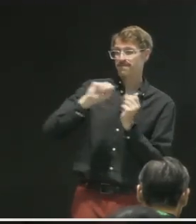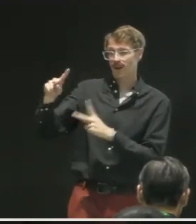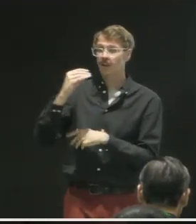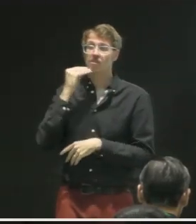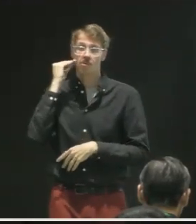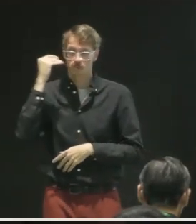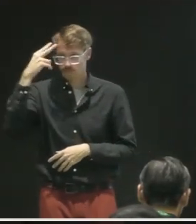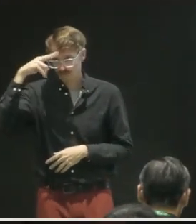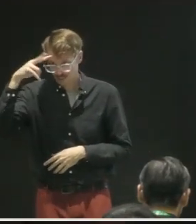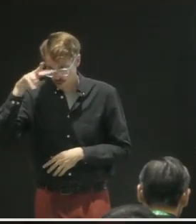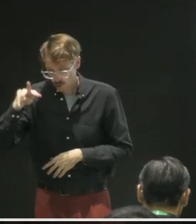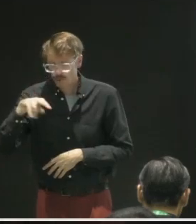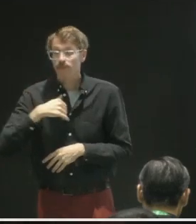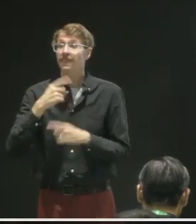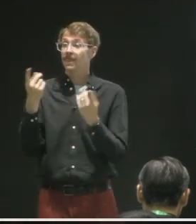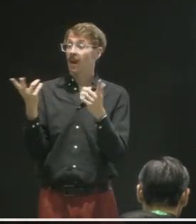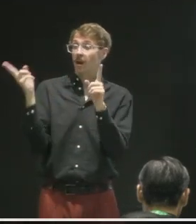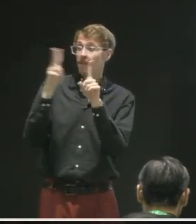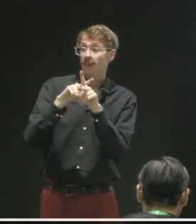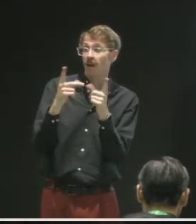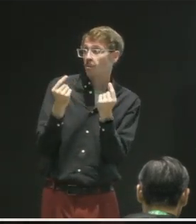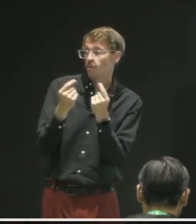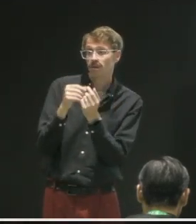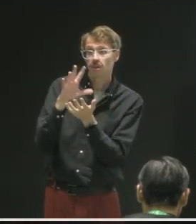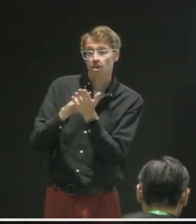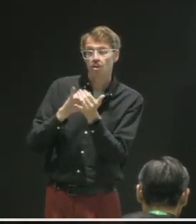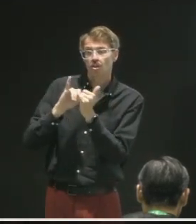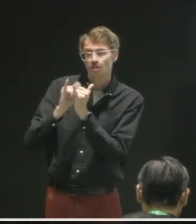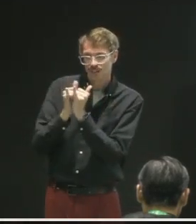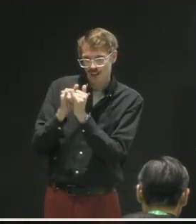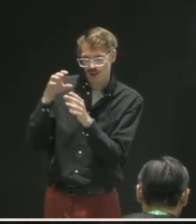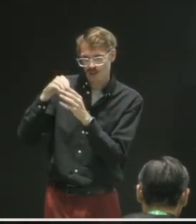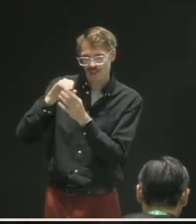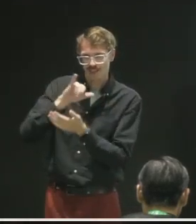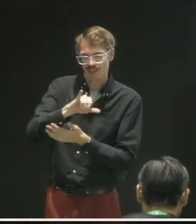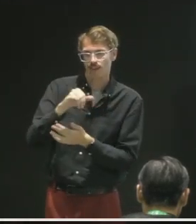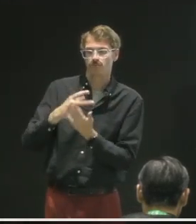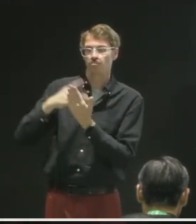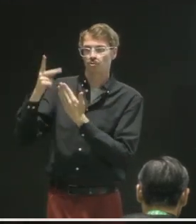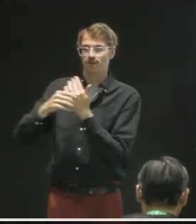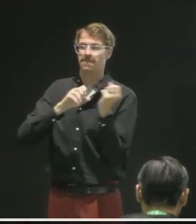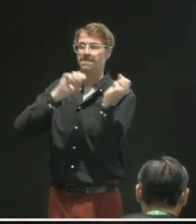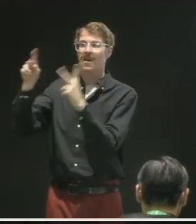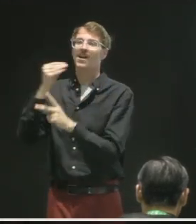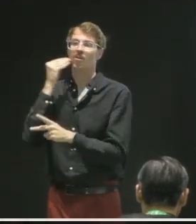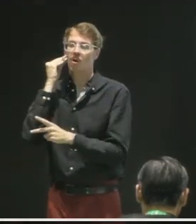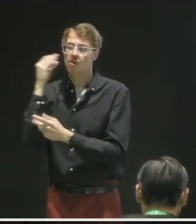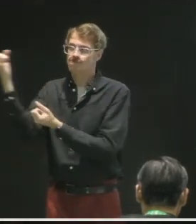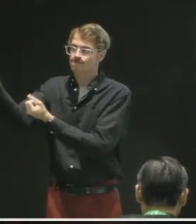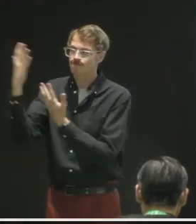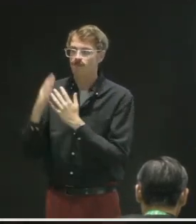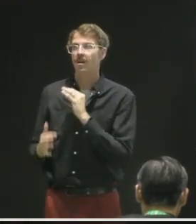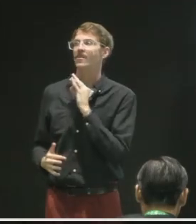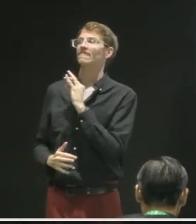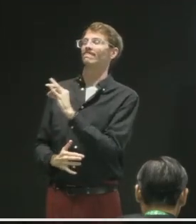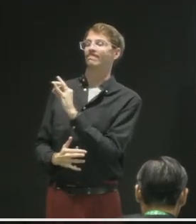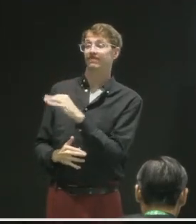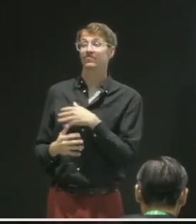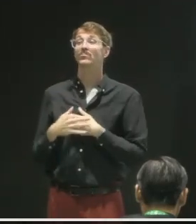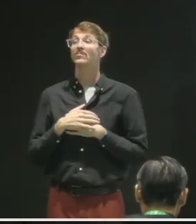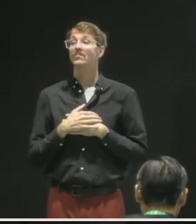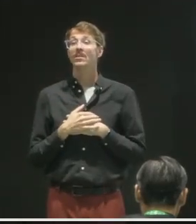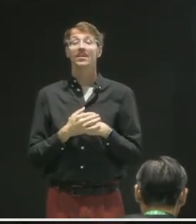on DLL by applying what they learned from the program. And in terms of the disaster response